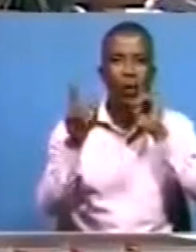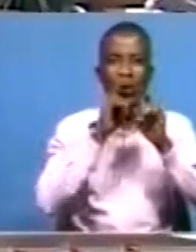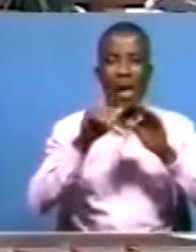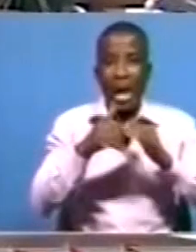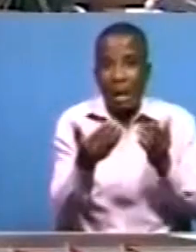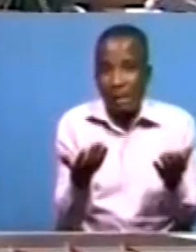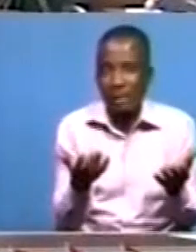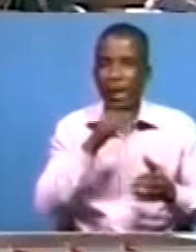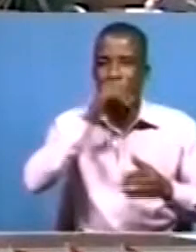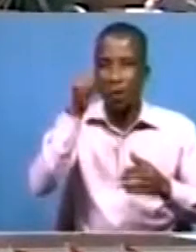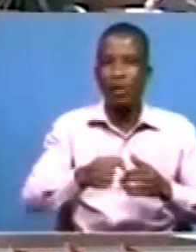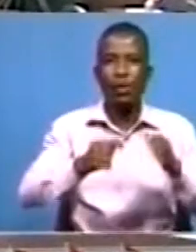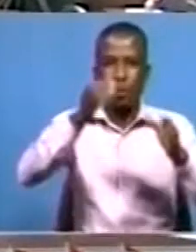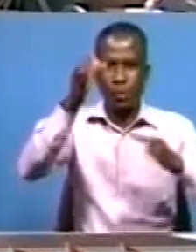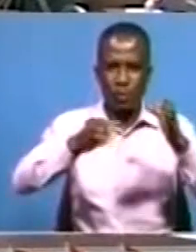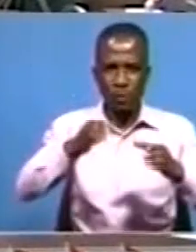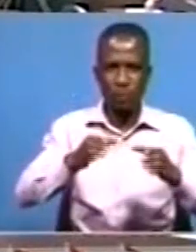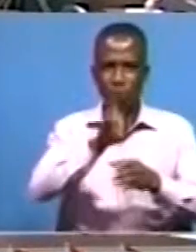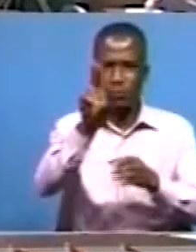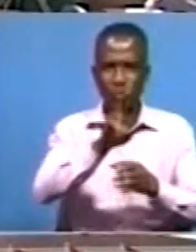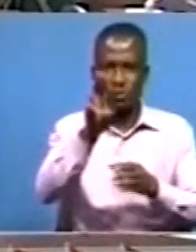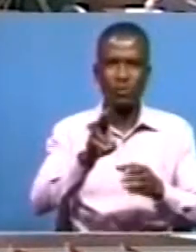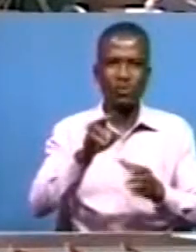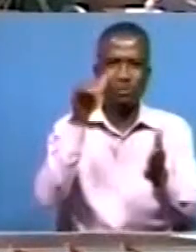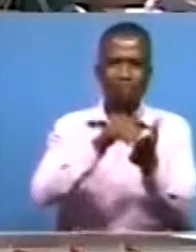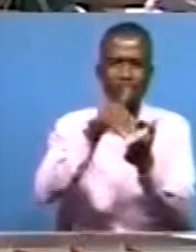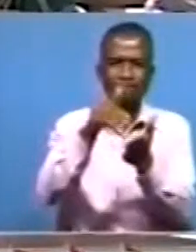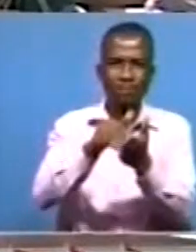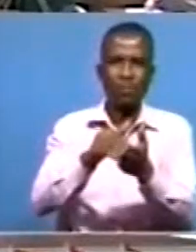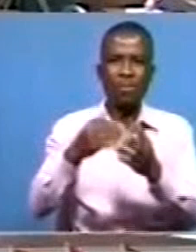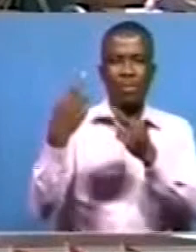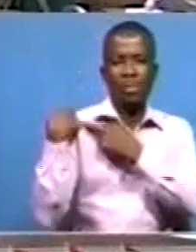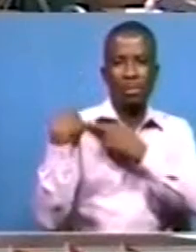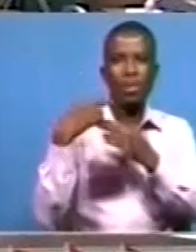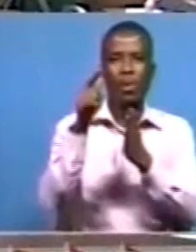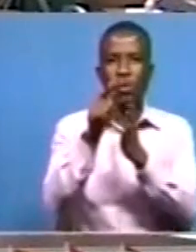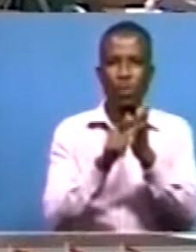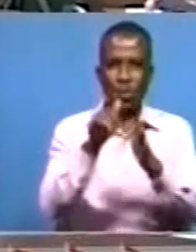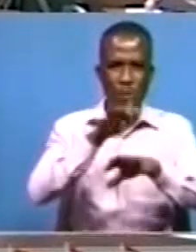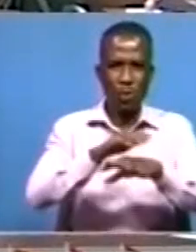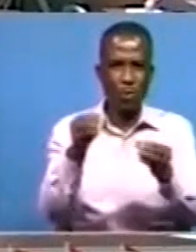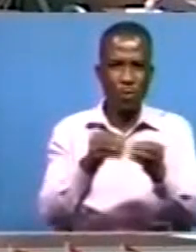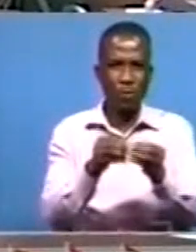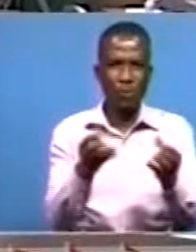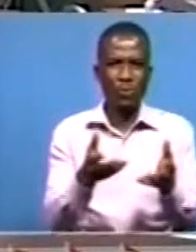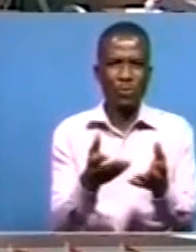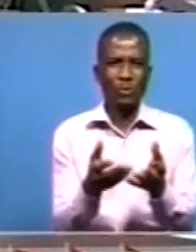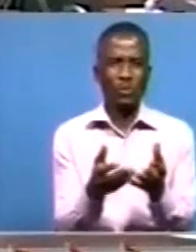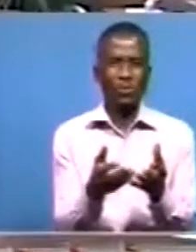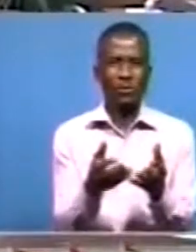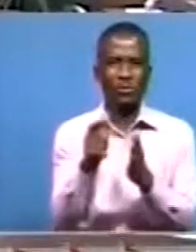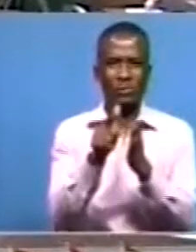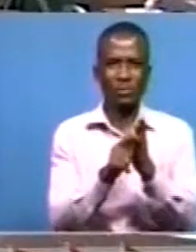ensure that the discretion is consistent with statute, rules regulating procedure, principles of